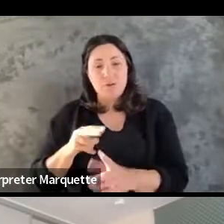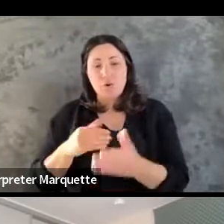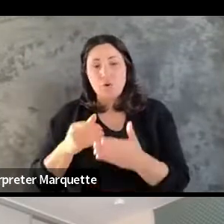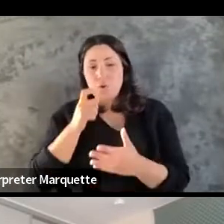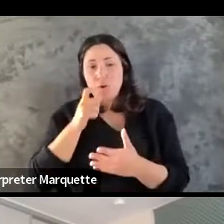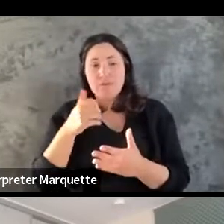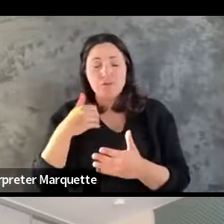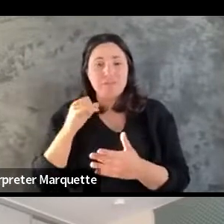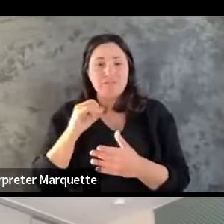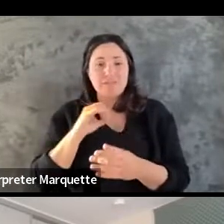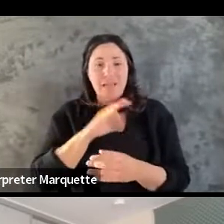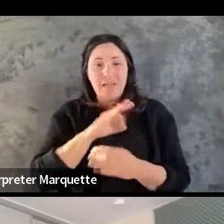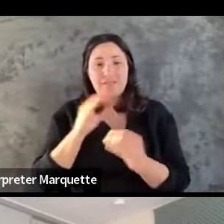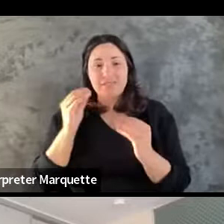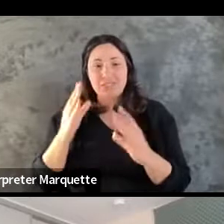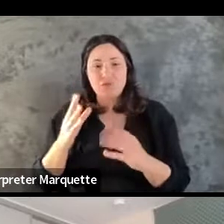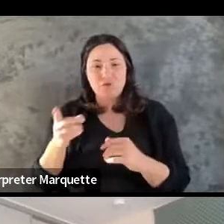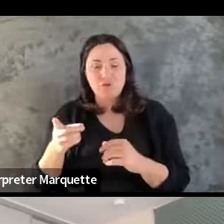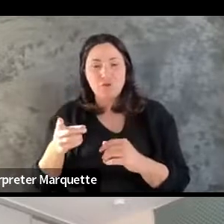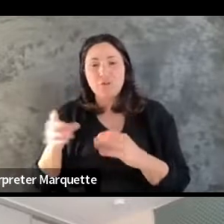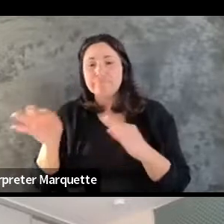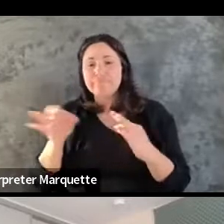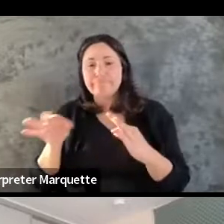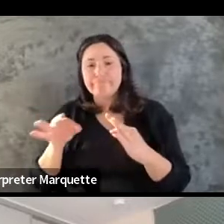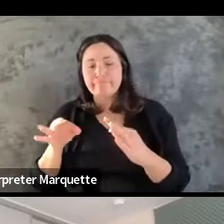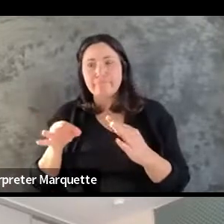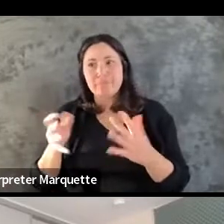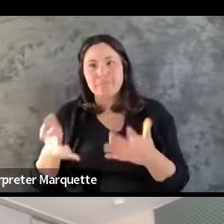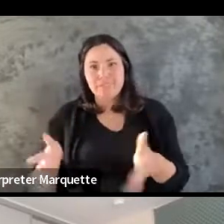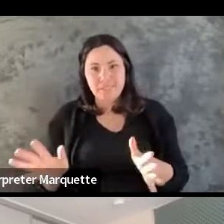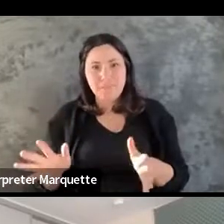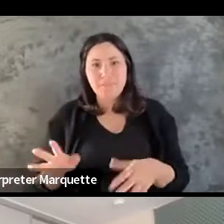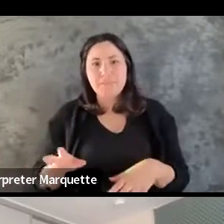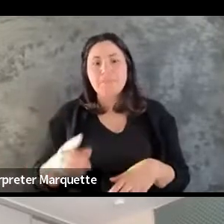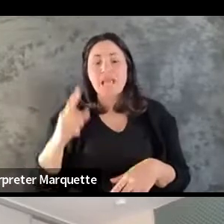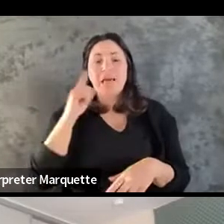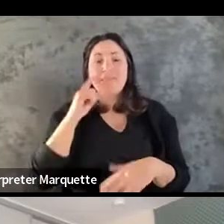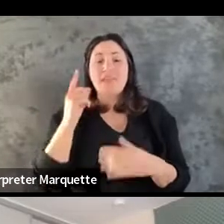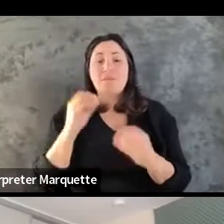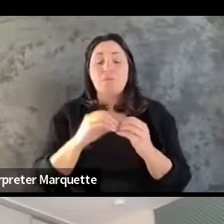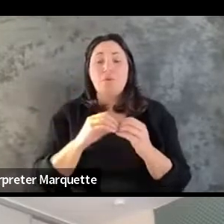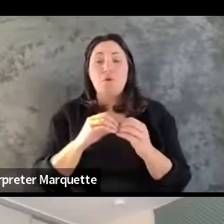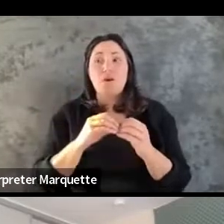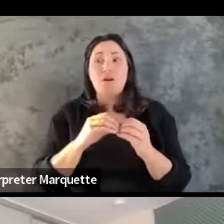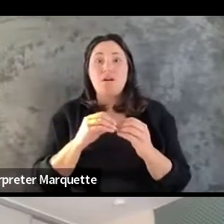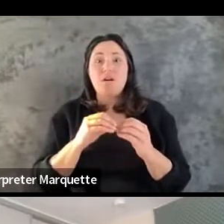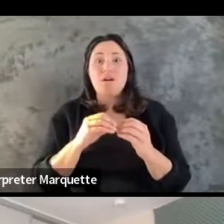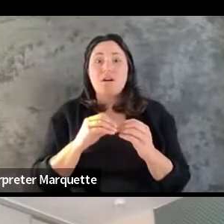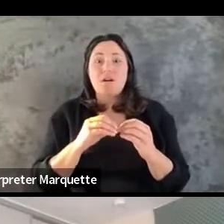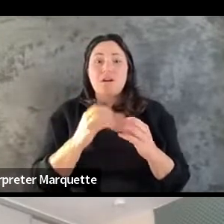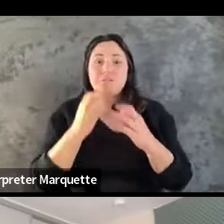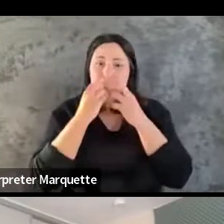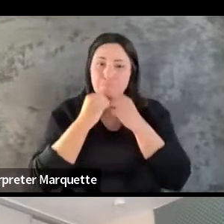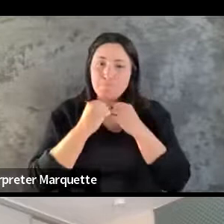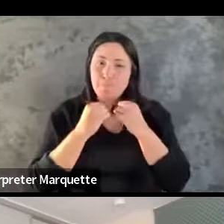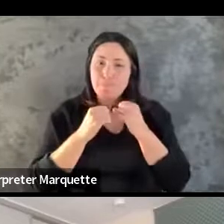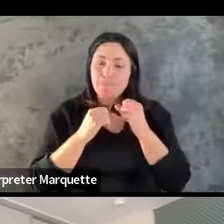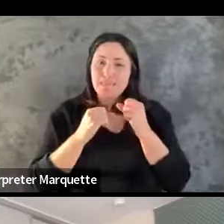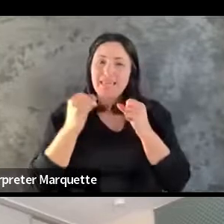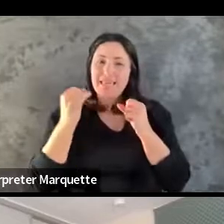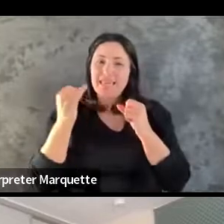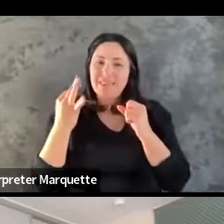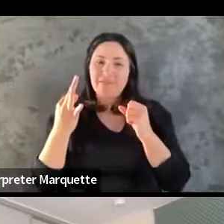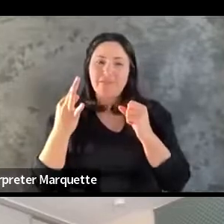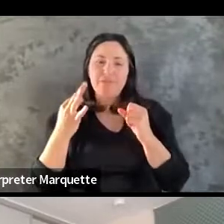staff perspective that are on the committee about it, I think that a meaningful parent university involving parents would have input